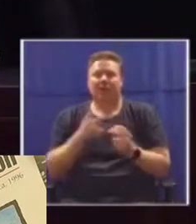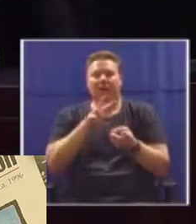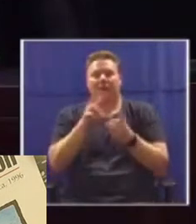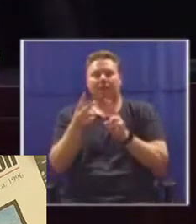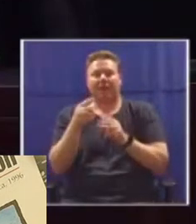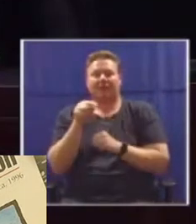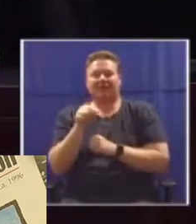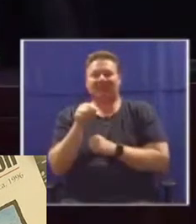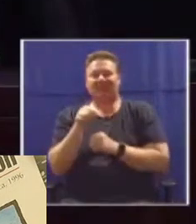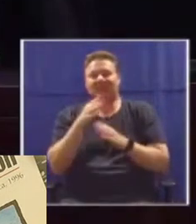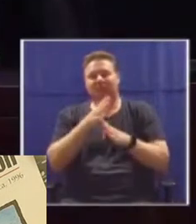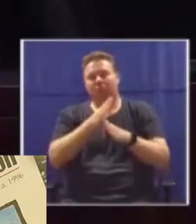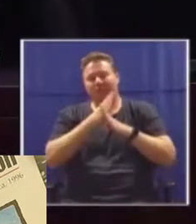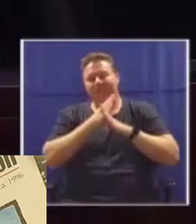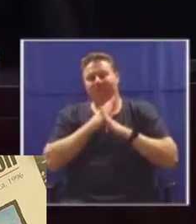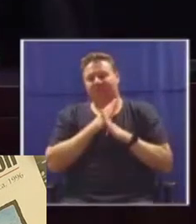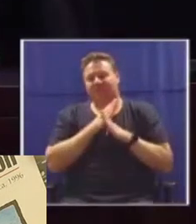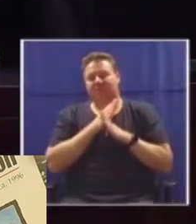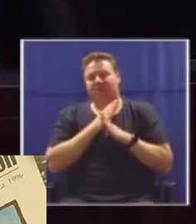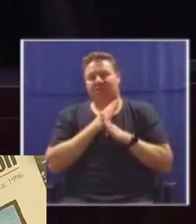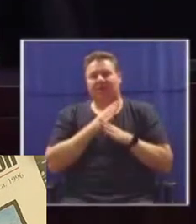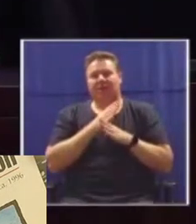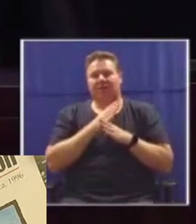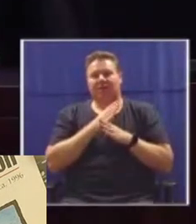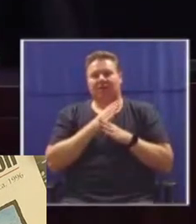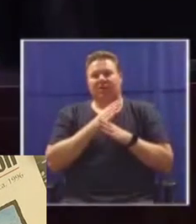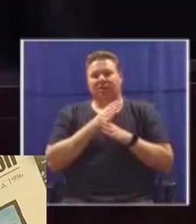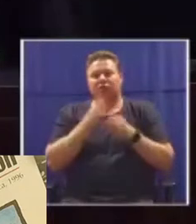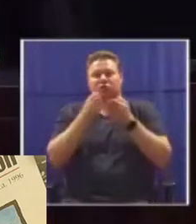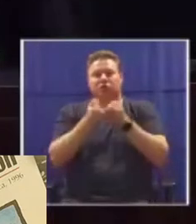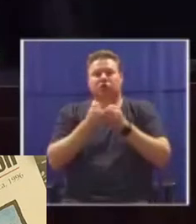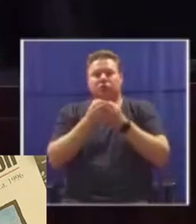the prevention of air pollution from ships